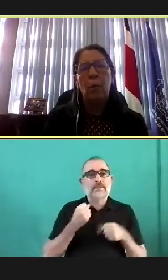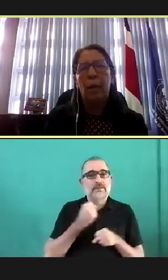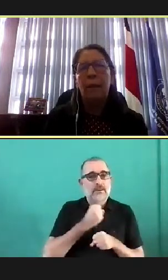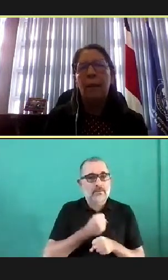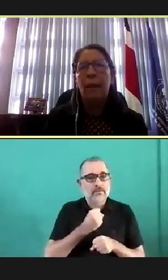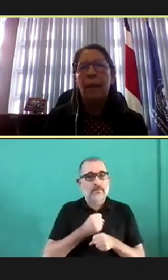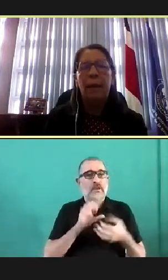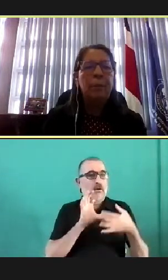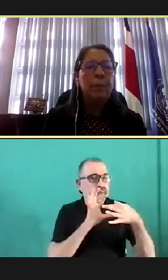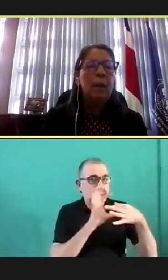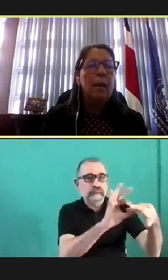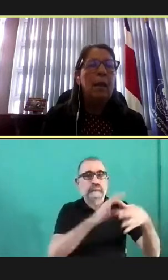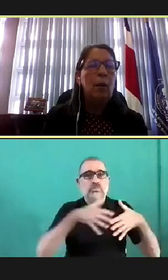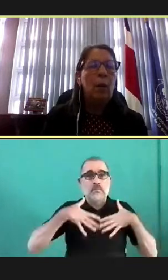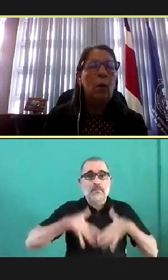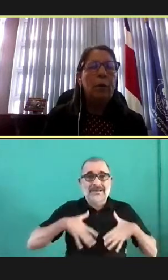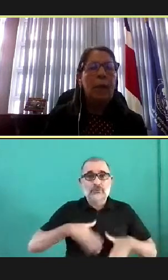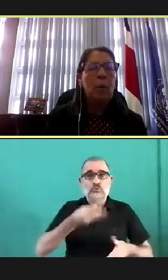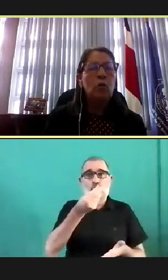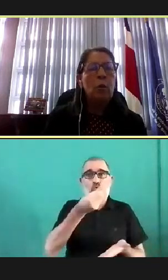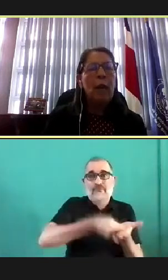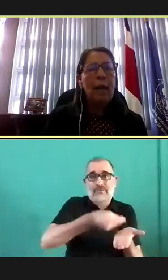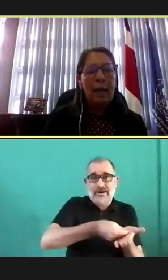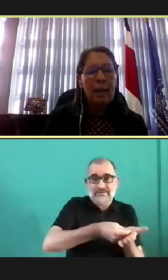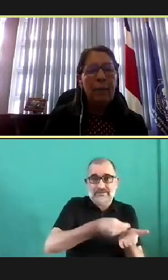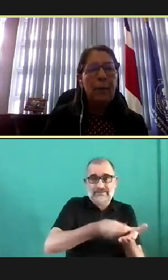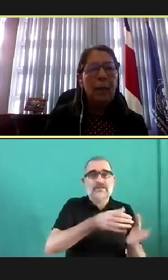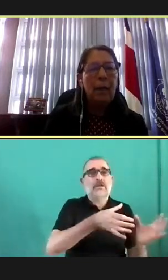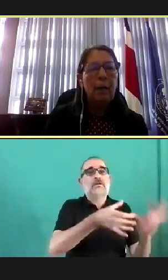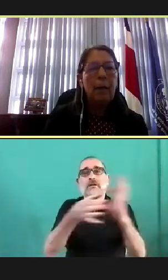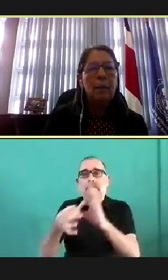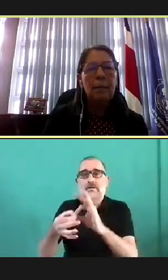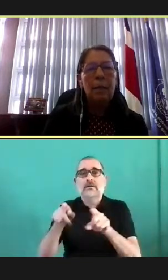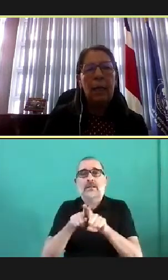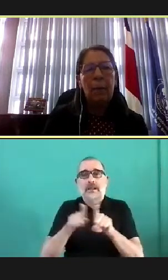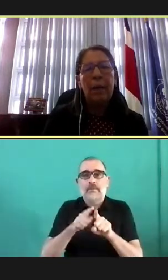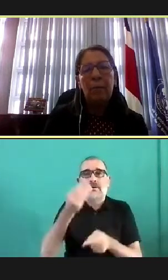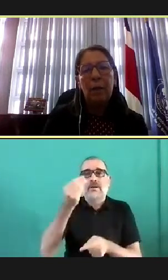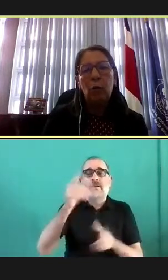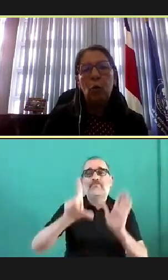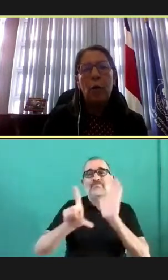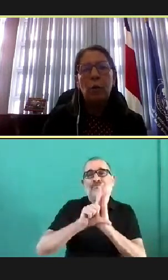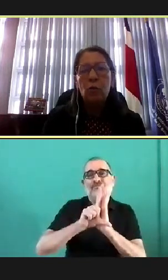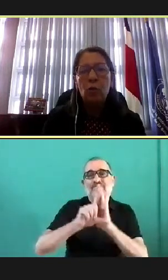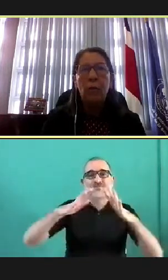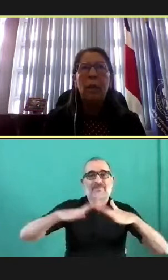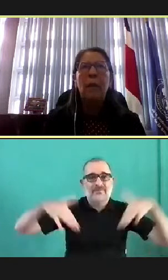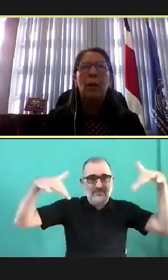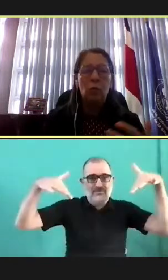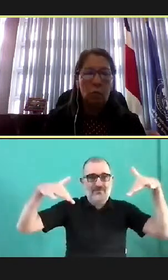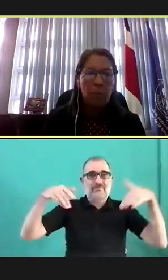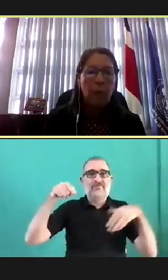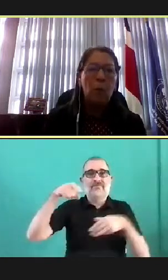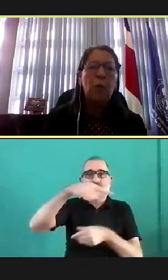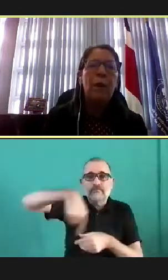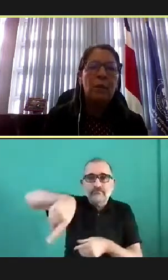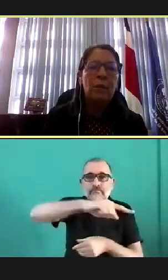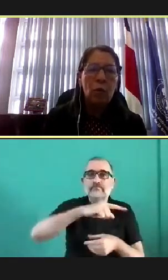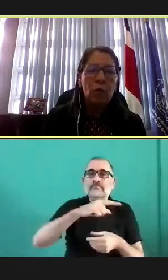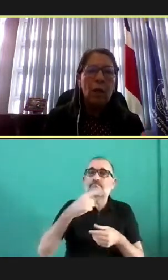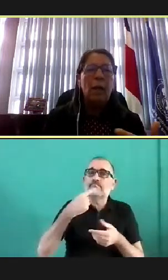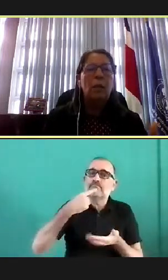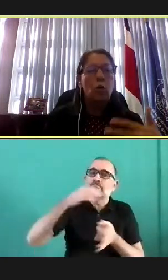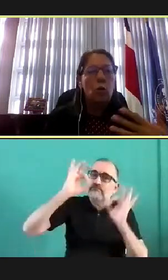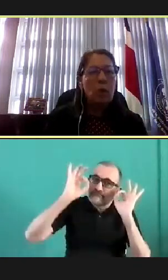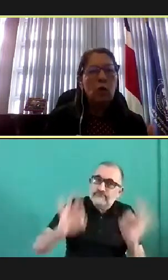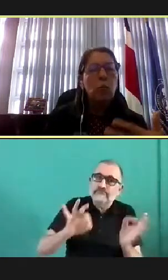a specific budget was approved to address these challenges. There is legislation